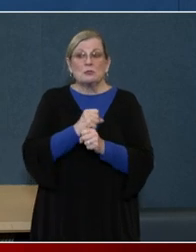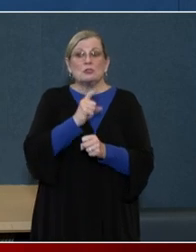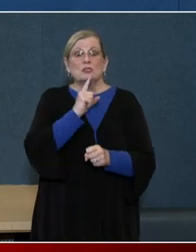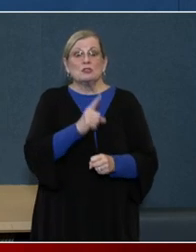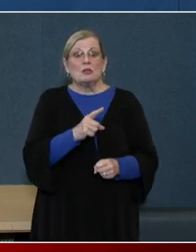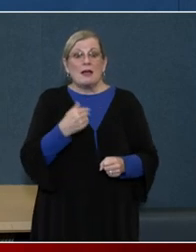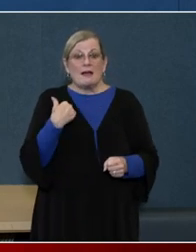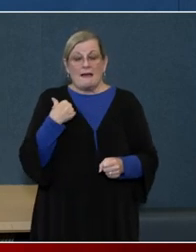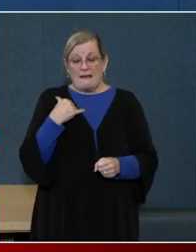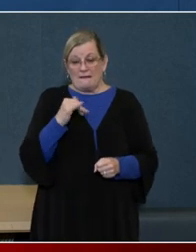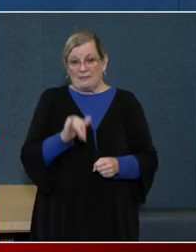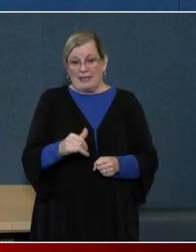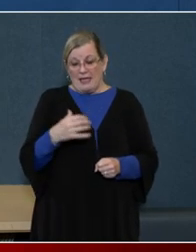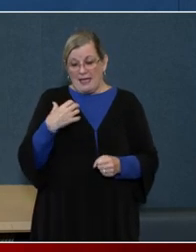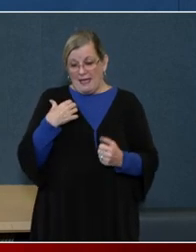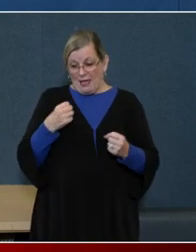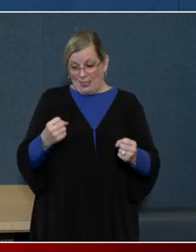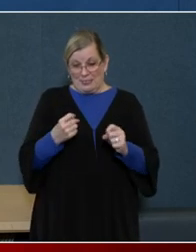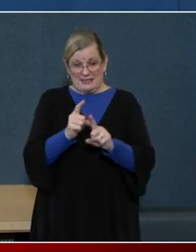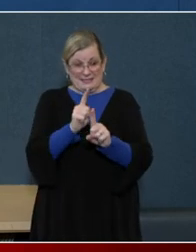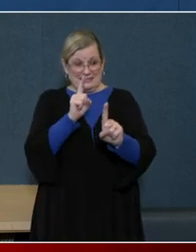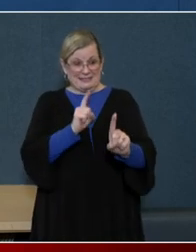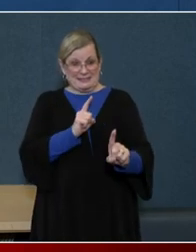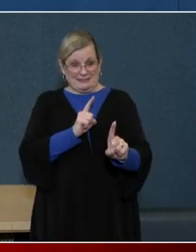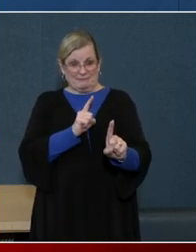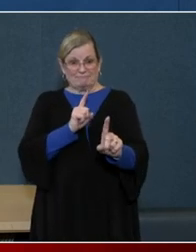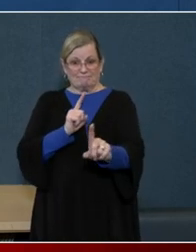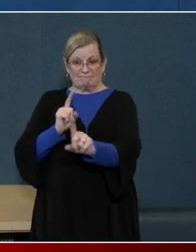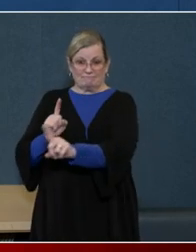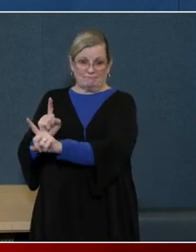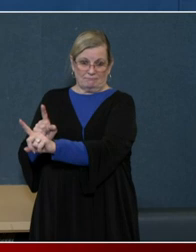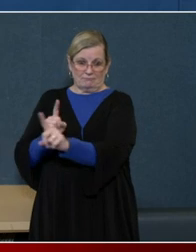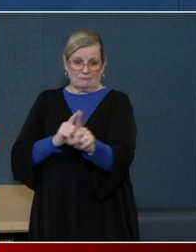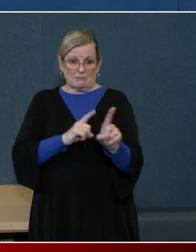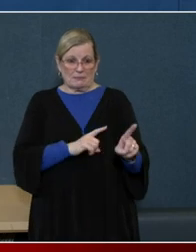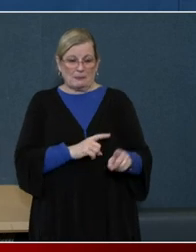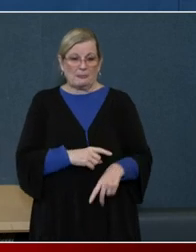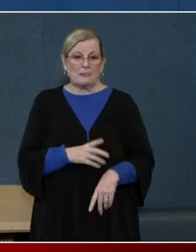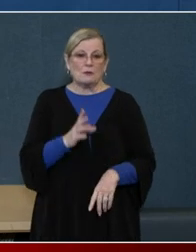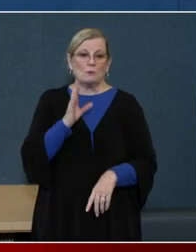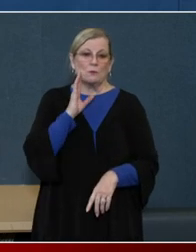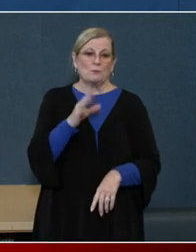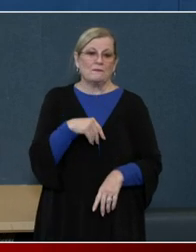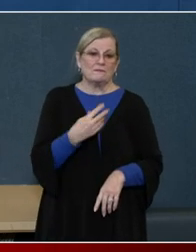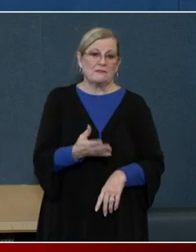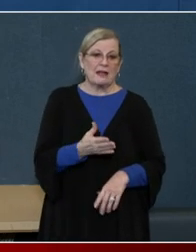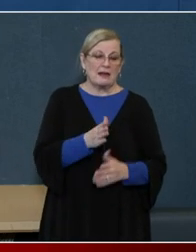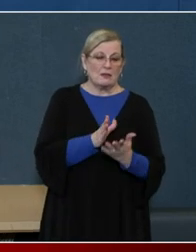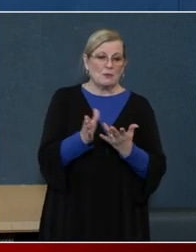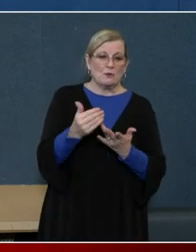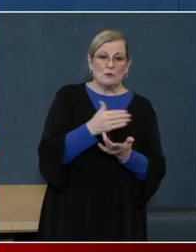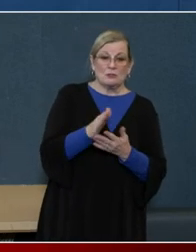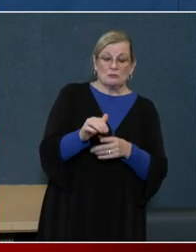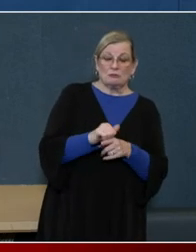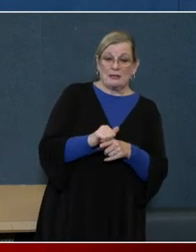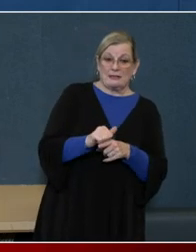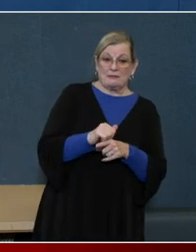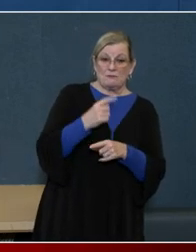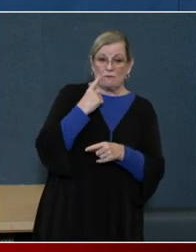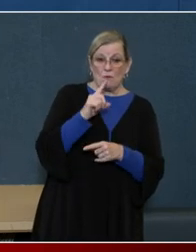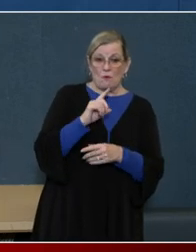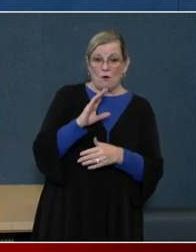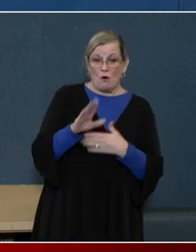social distancing. We're also providing extensive training for all of our school leaders and staff on